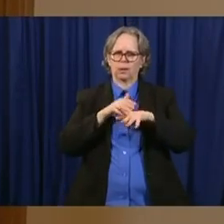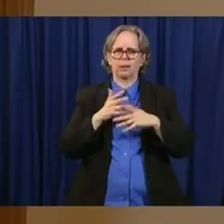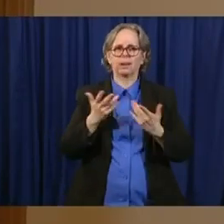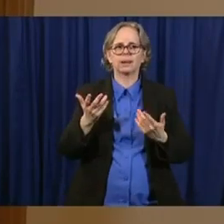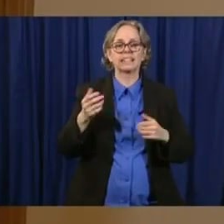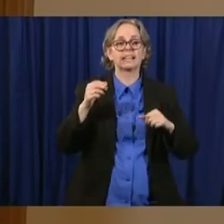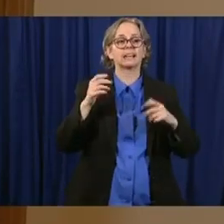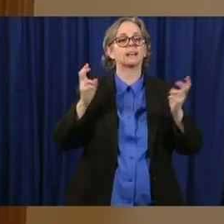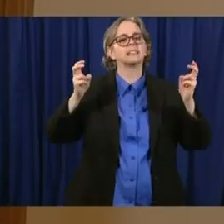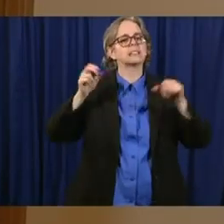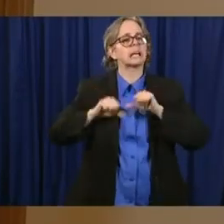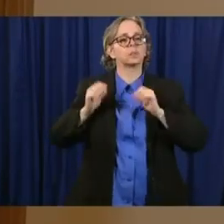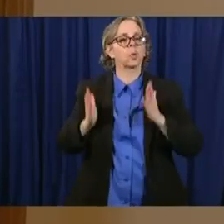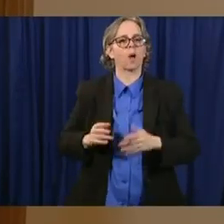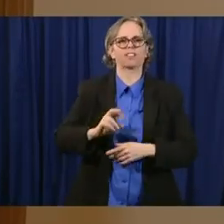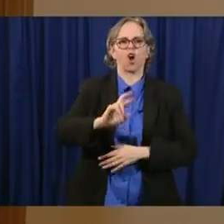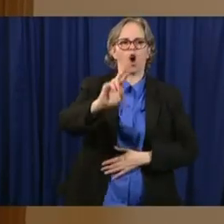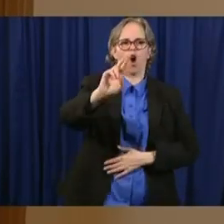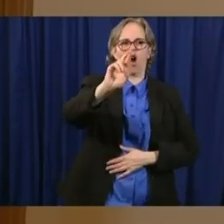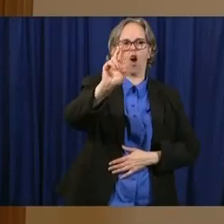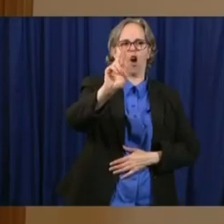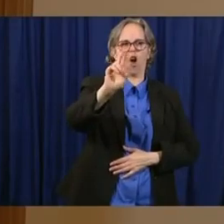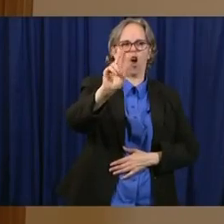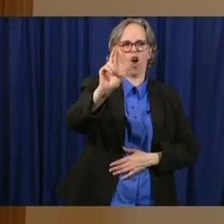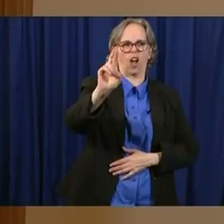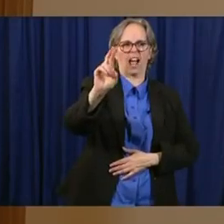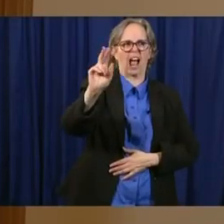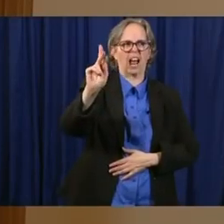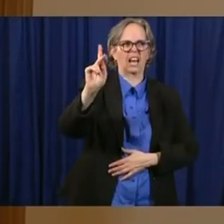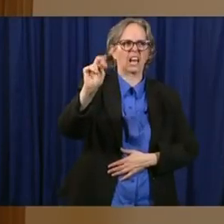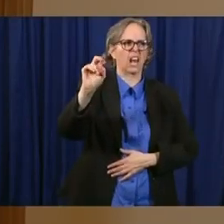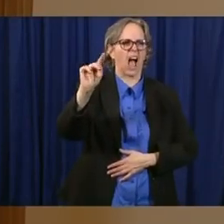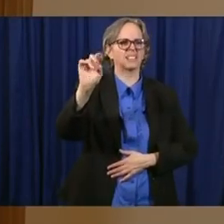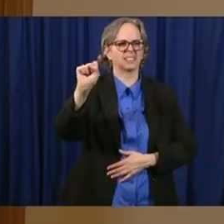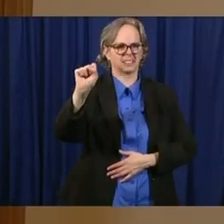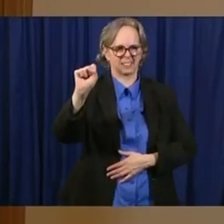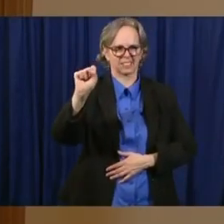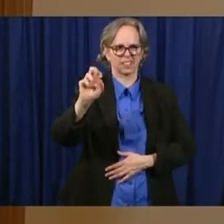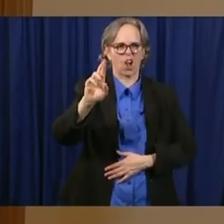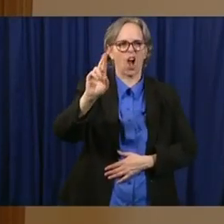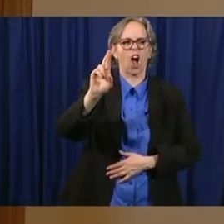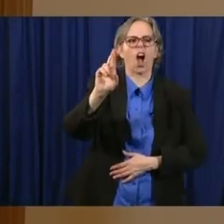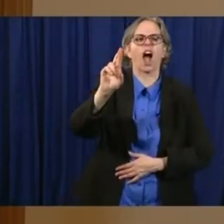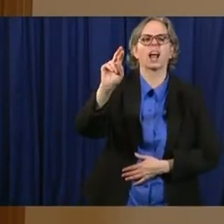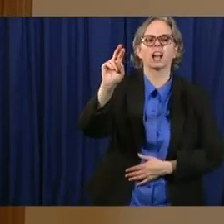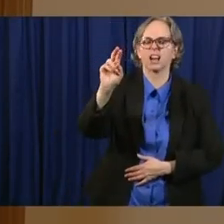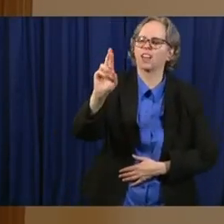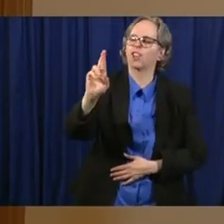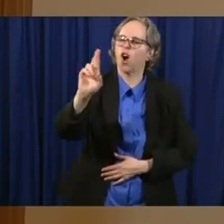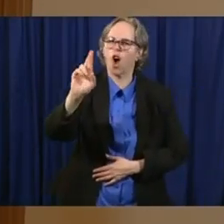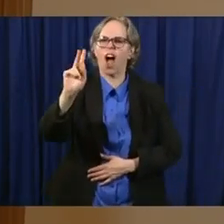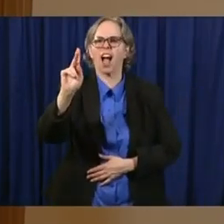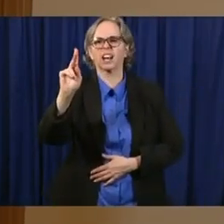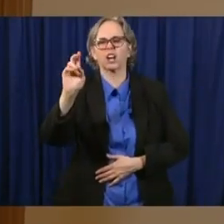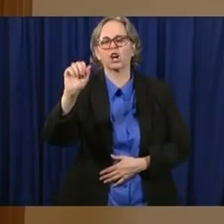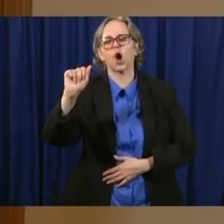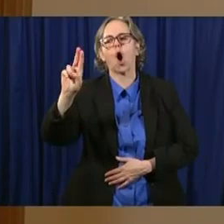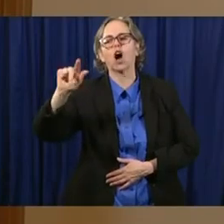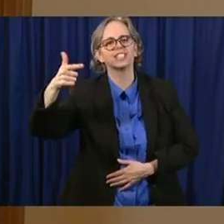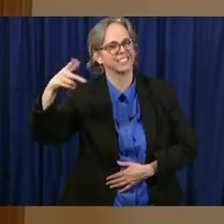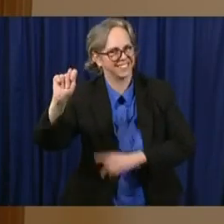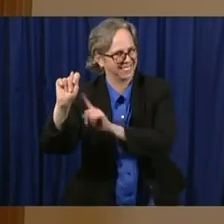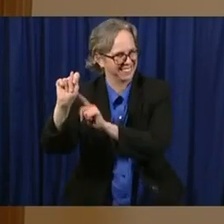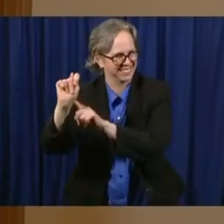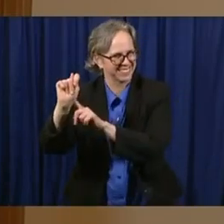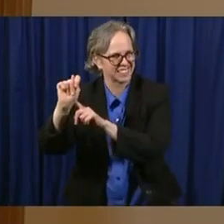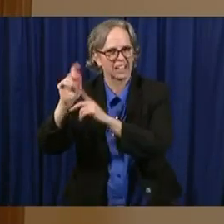or it's the number of reproduction. It goes back to what I told you about that exponential spread of disease. When we started this